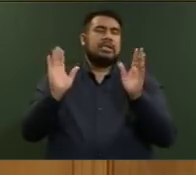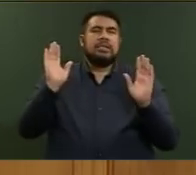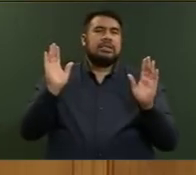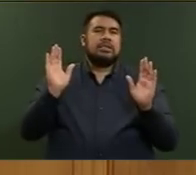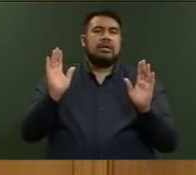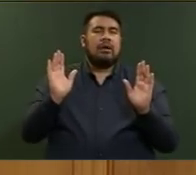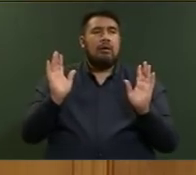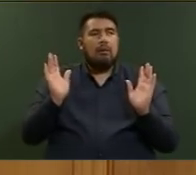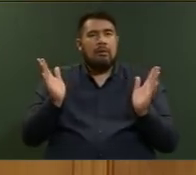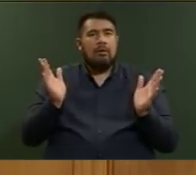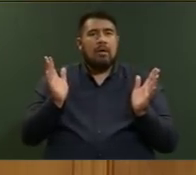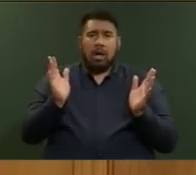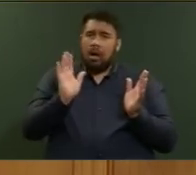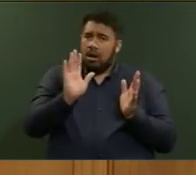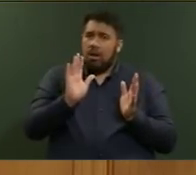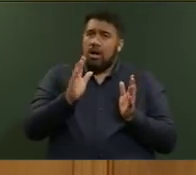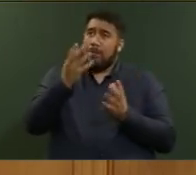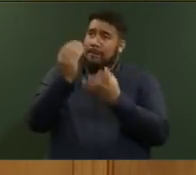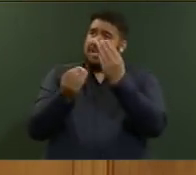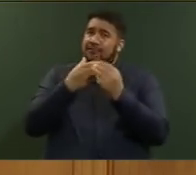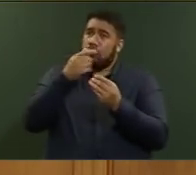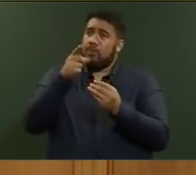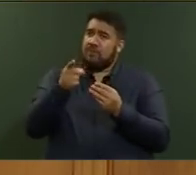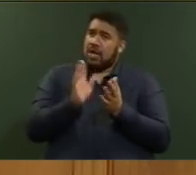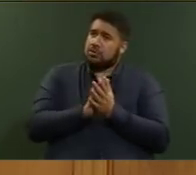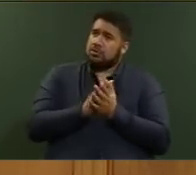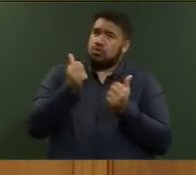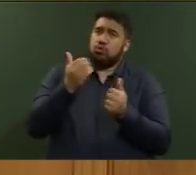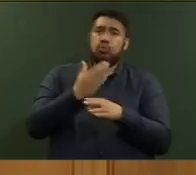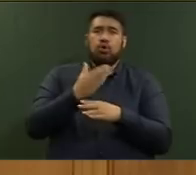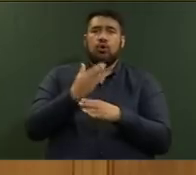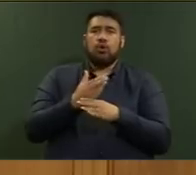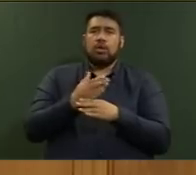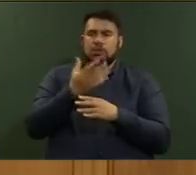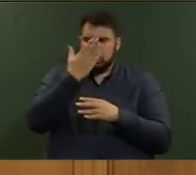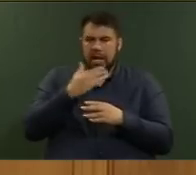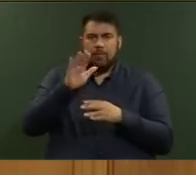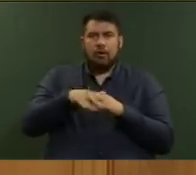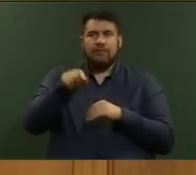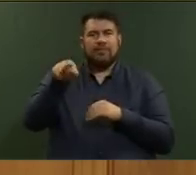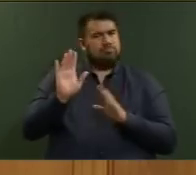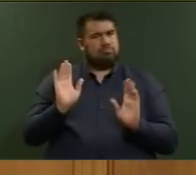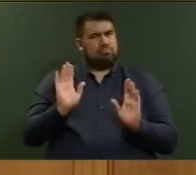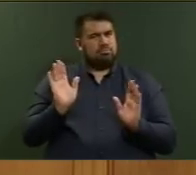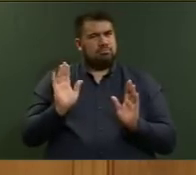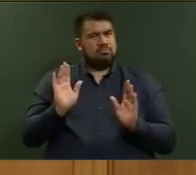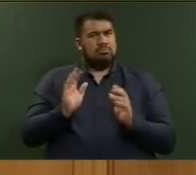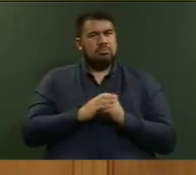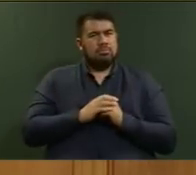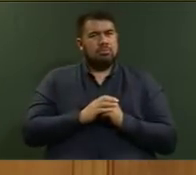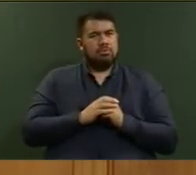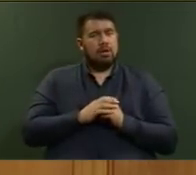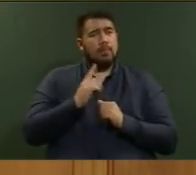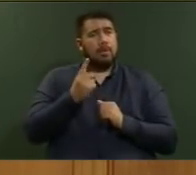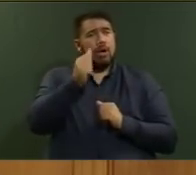Well, no, absolutely. Picking fruit is dignified work. There's no shame in picking fruit, Mr Speaker. However, a lot